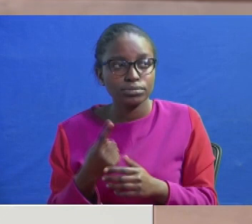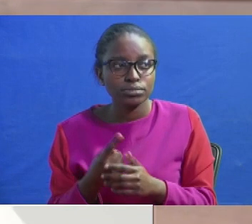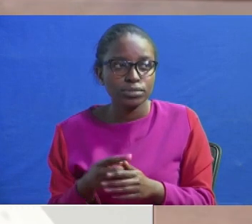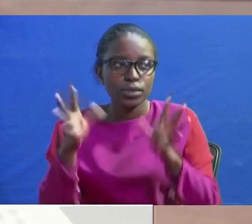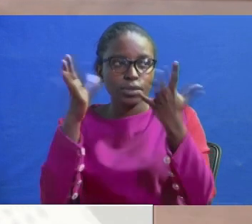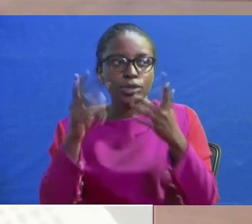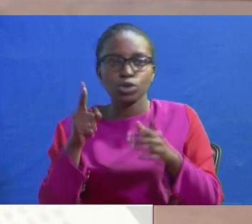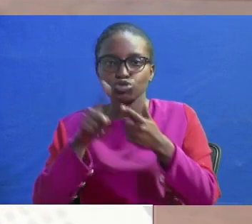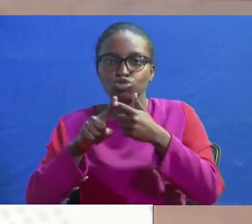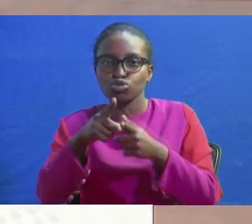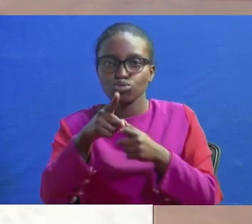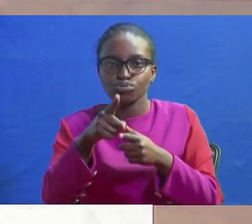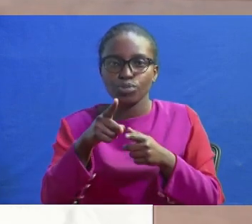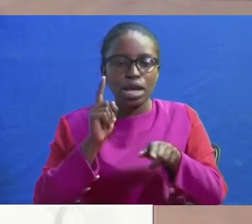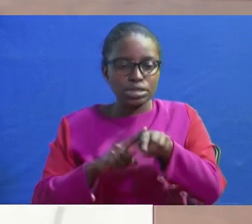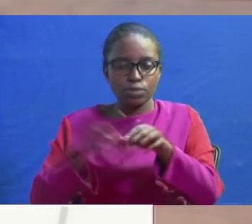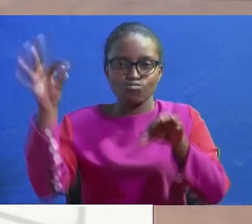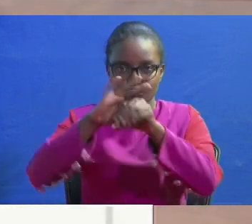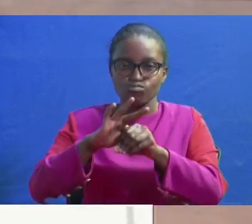you on your appointment,